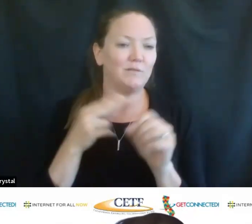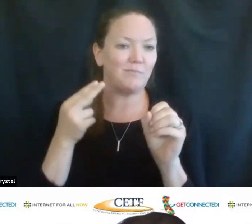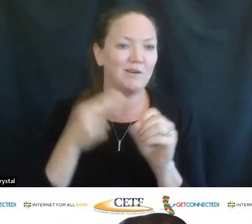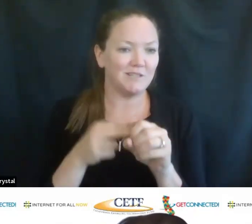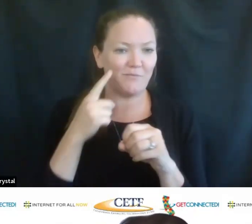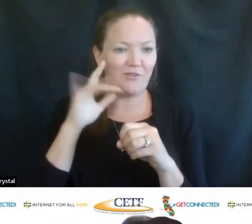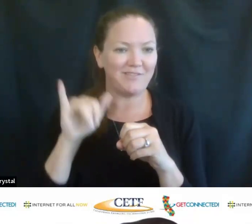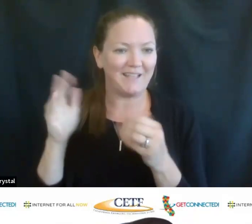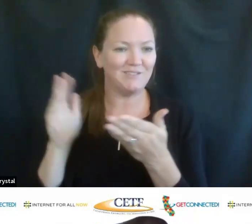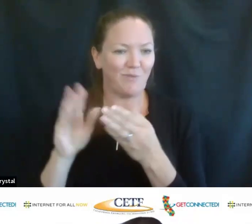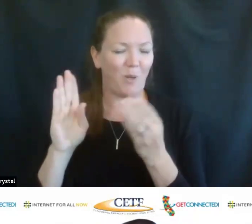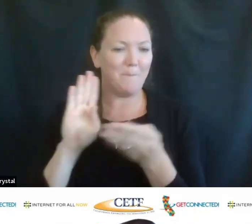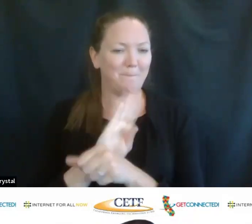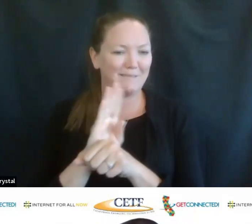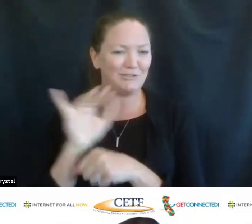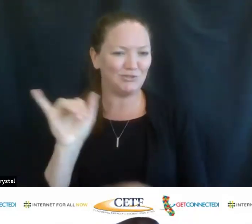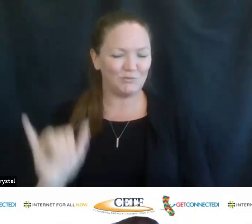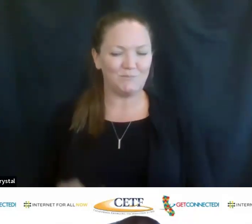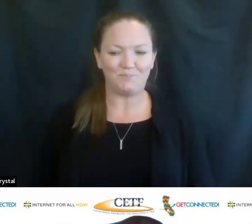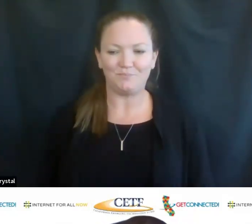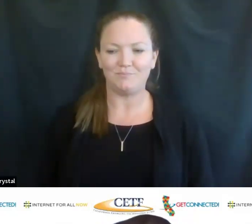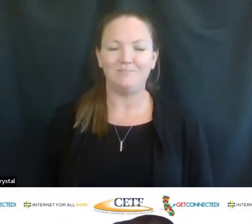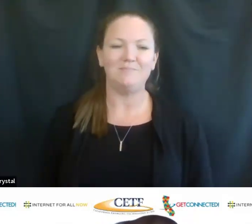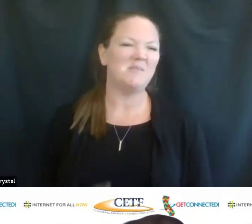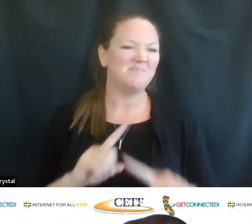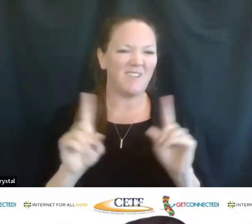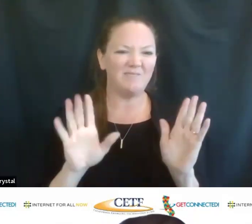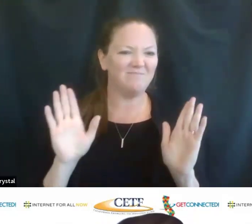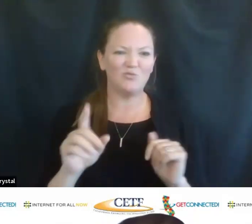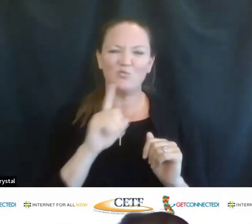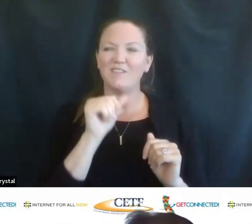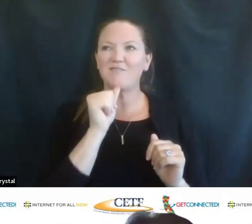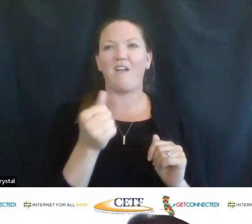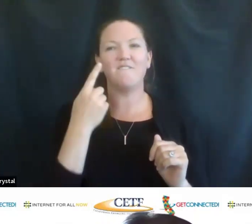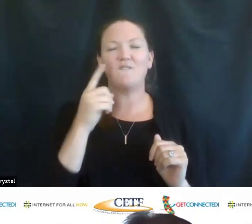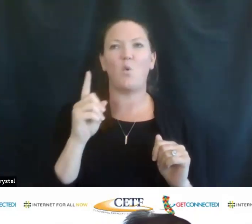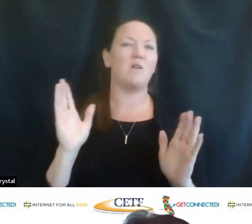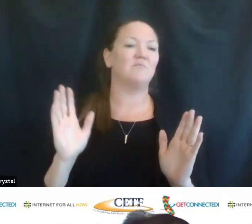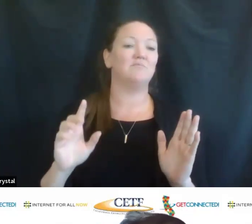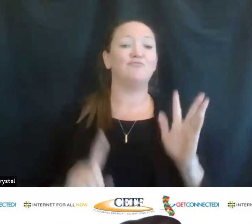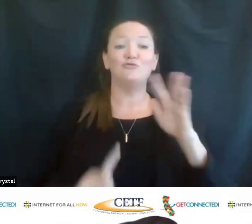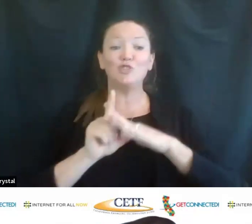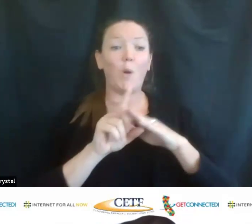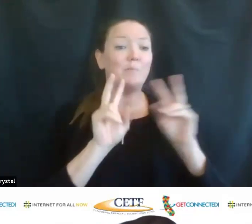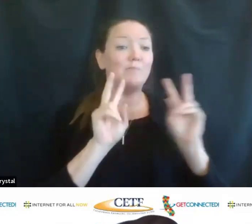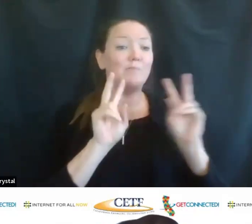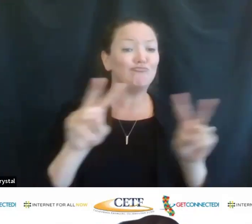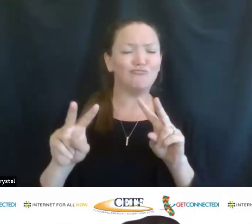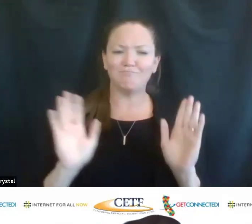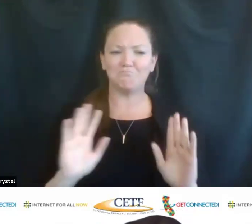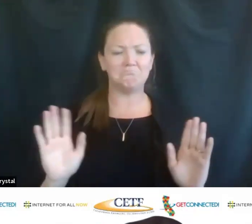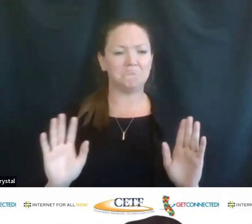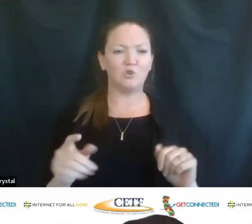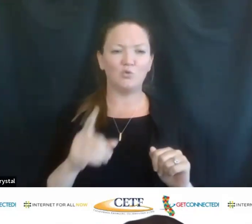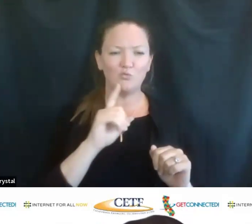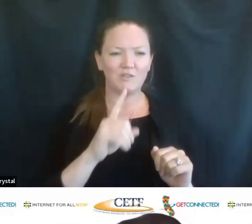small business. But it's not for people to just come and observe. It is actually to be in a listening